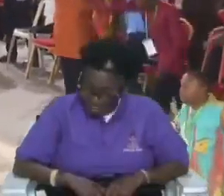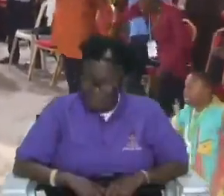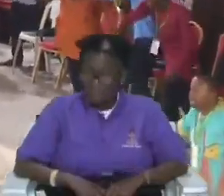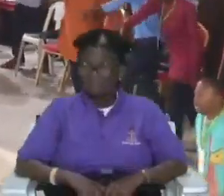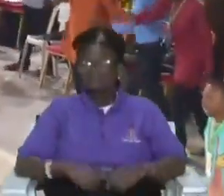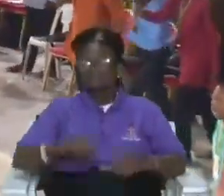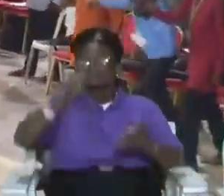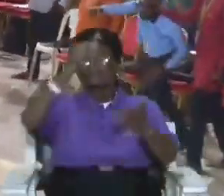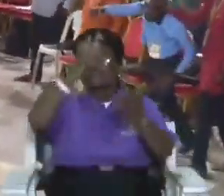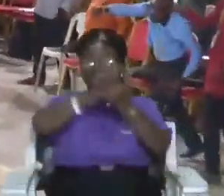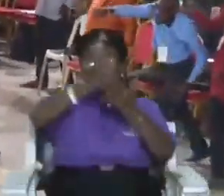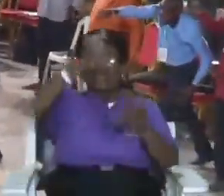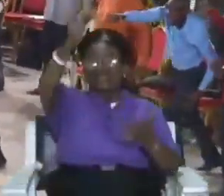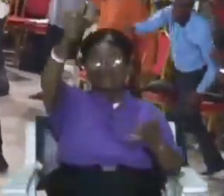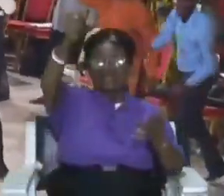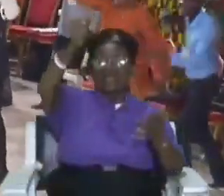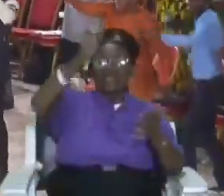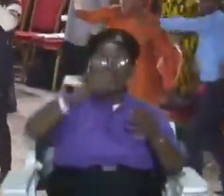Amen.